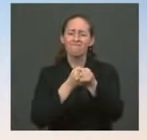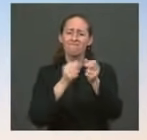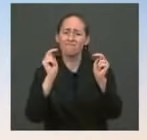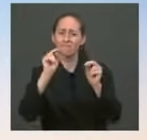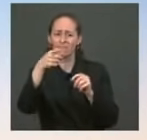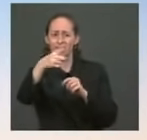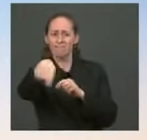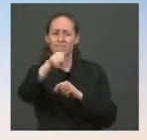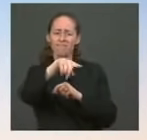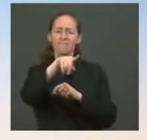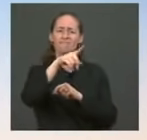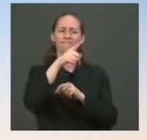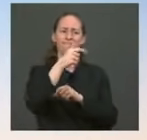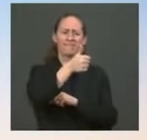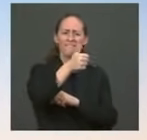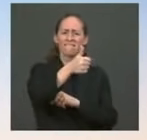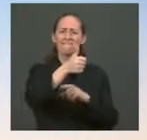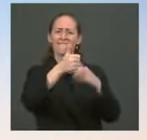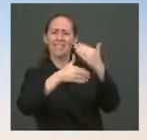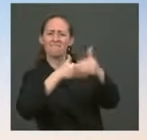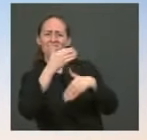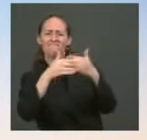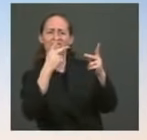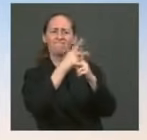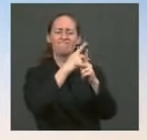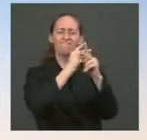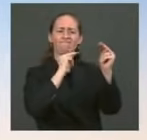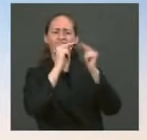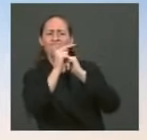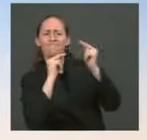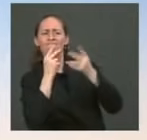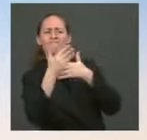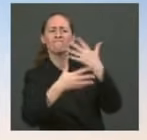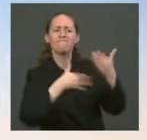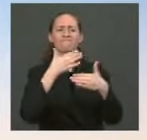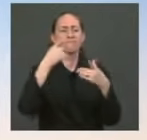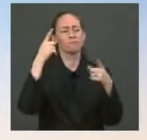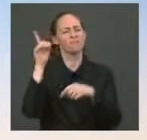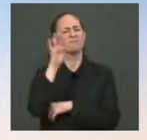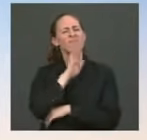Republican side, to try to find common ground. He also was frustrated that